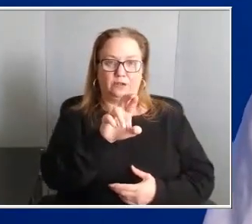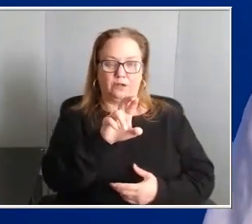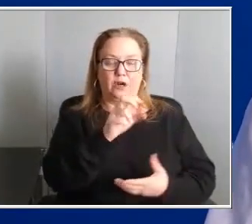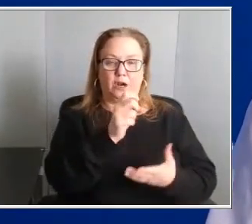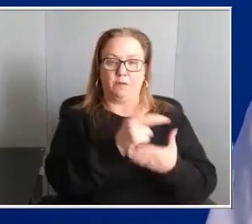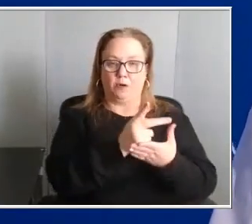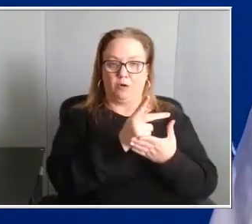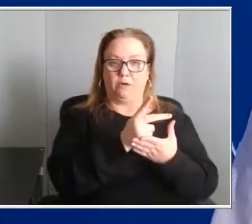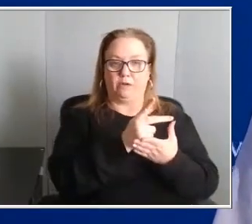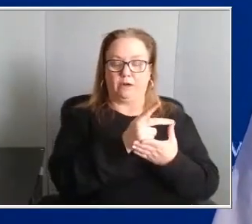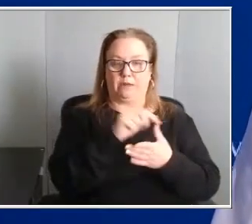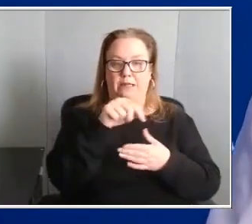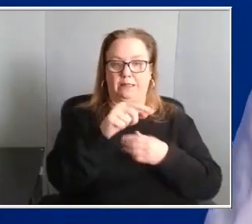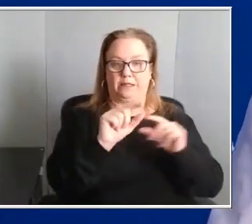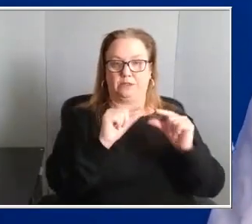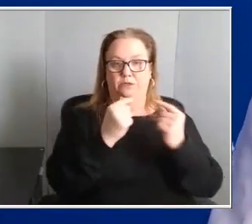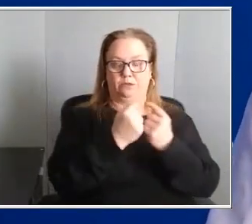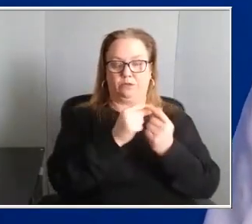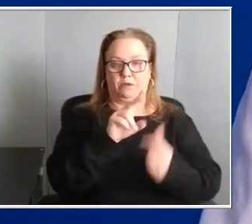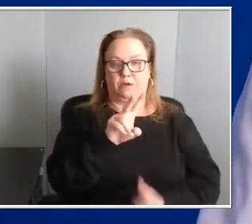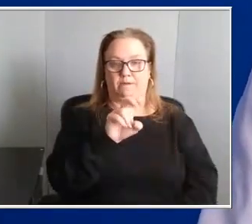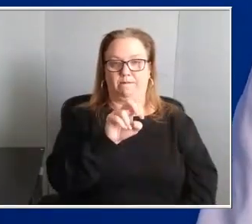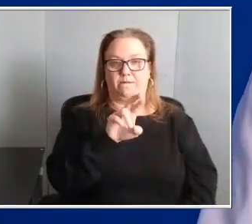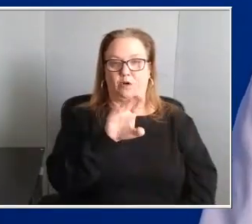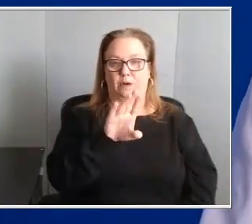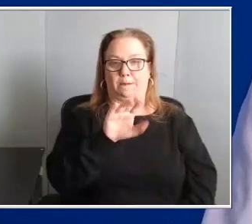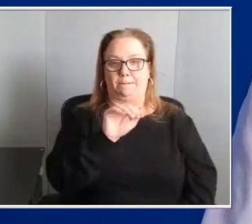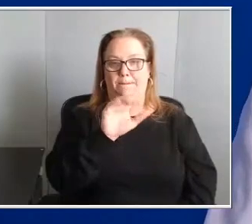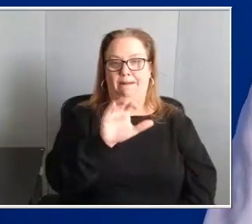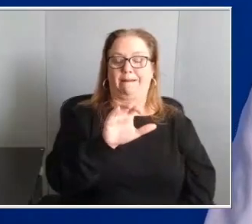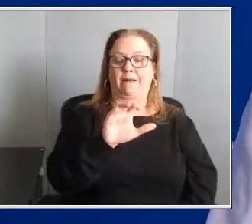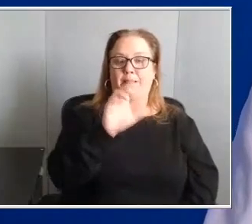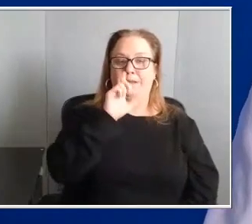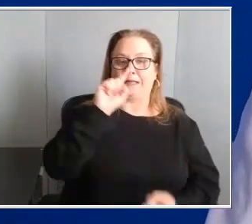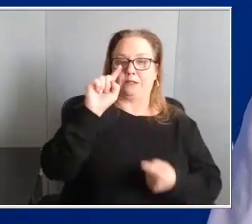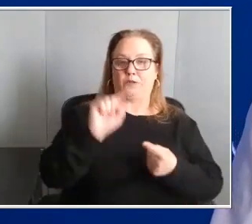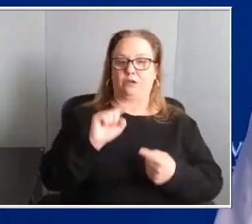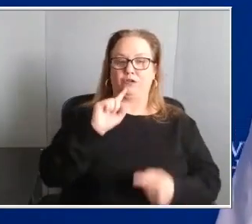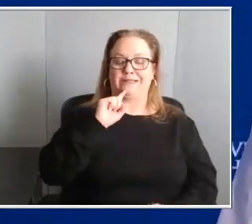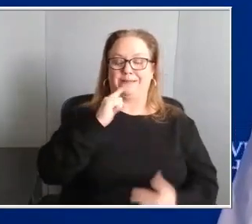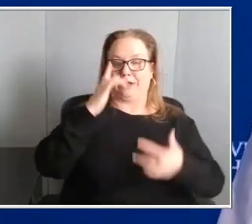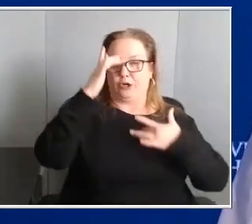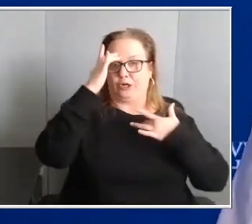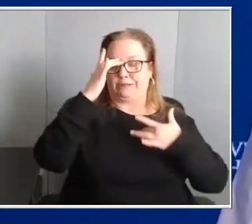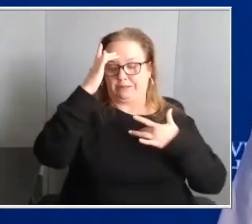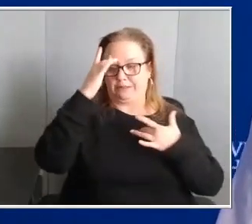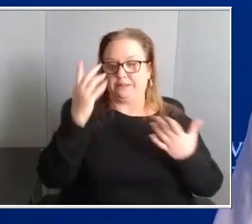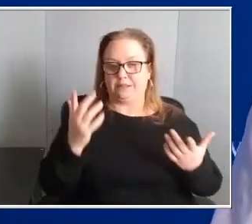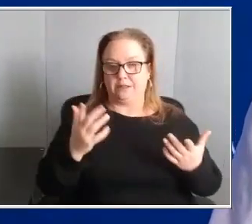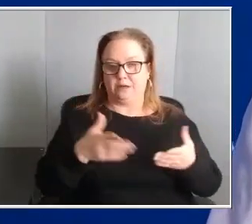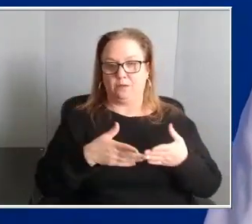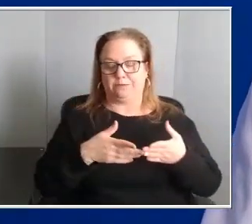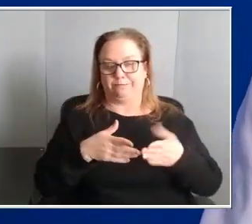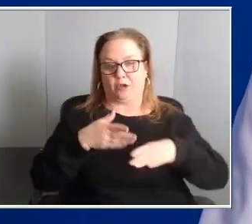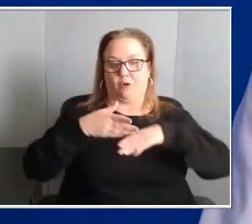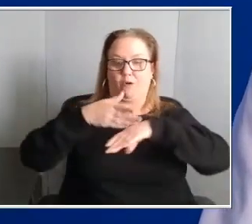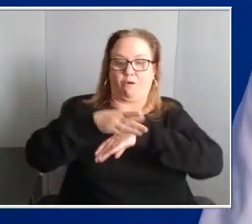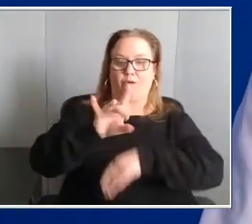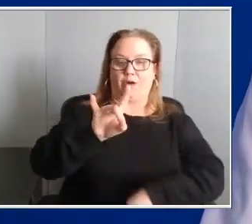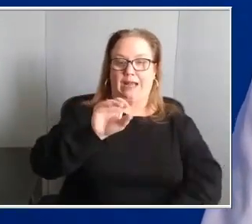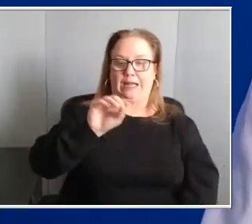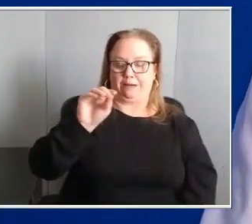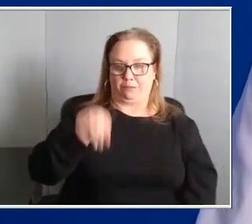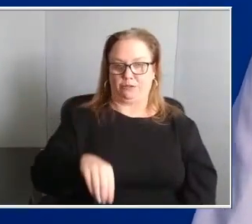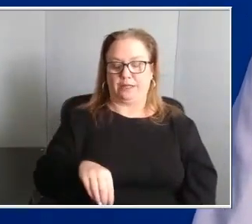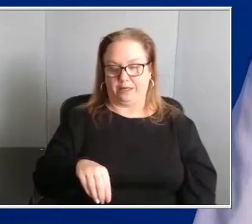approved by this group, VRBAC, because of the reduction in severe illness, which was over 80%. And that is so vitally